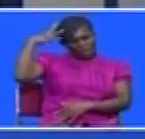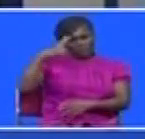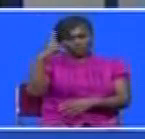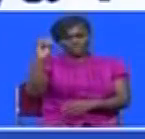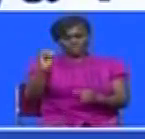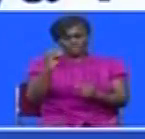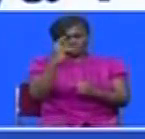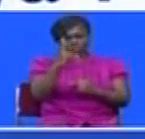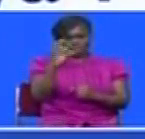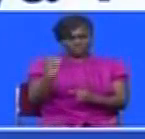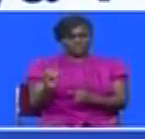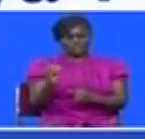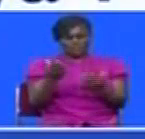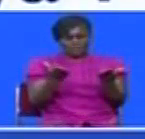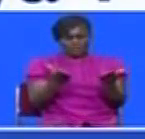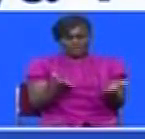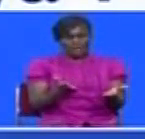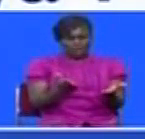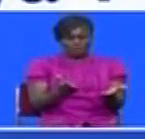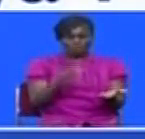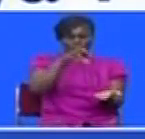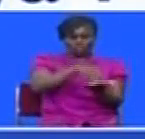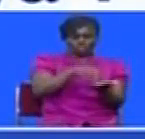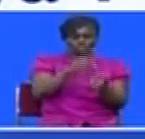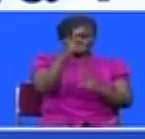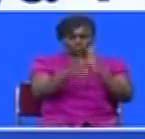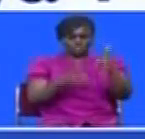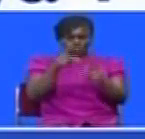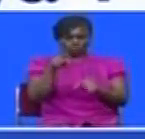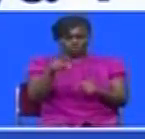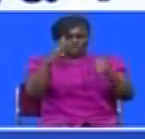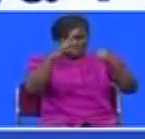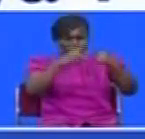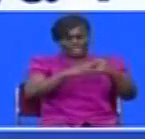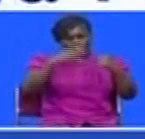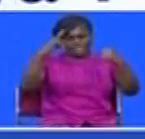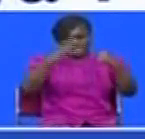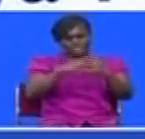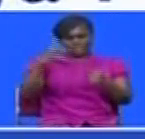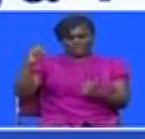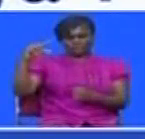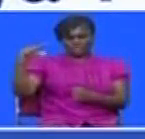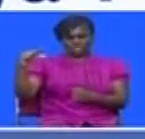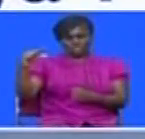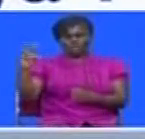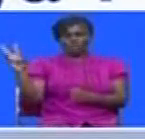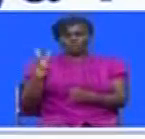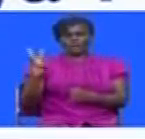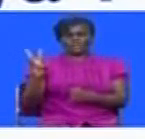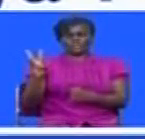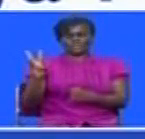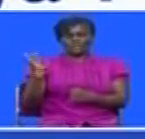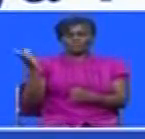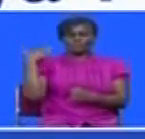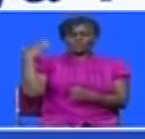year 2020. We now stand at 2298 megawatts. At the time, I'll be able to let you know where we